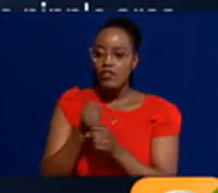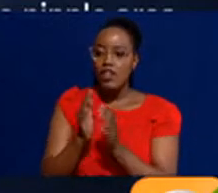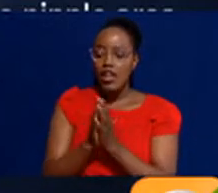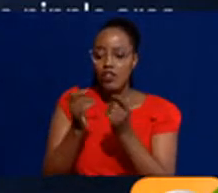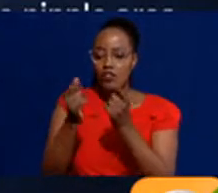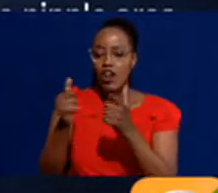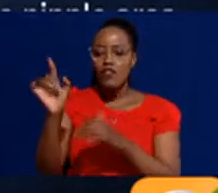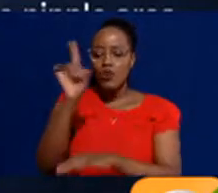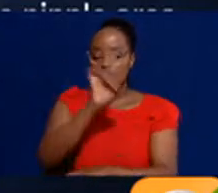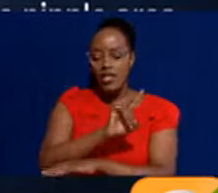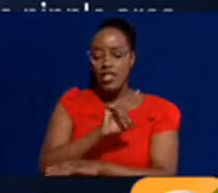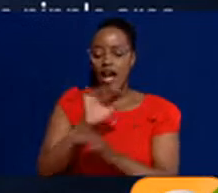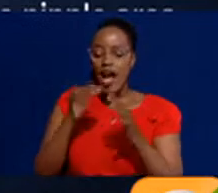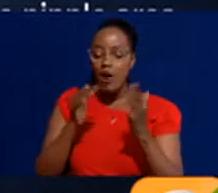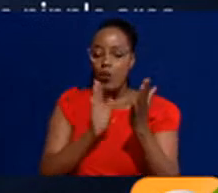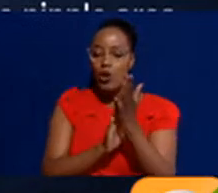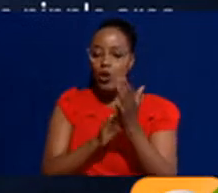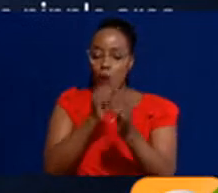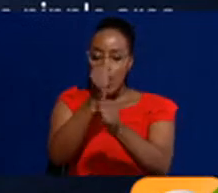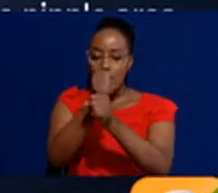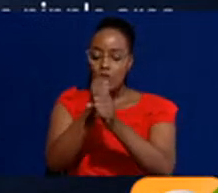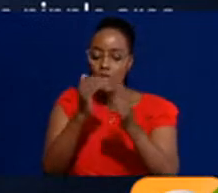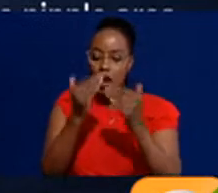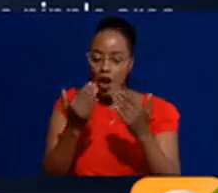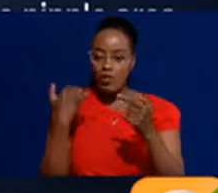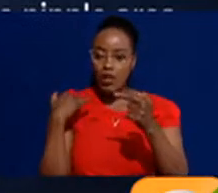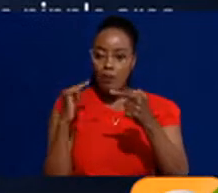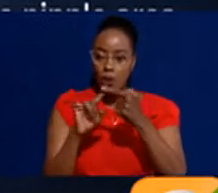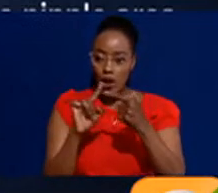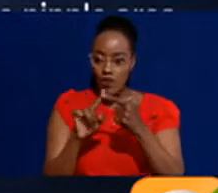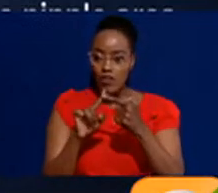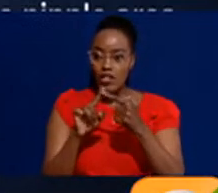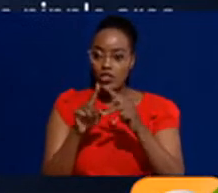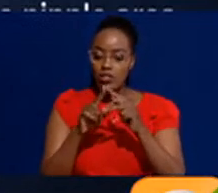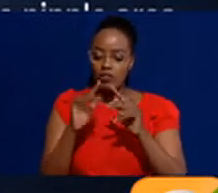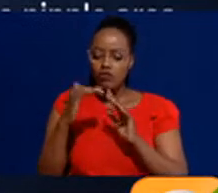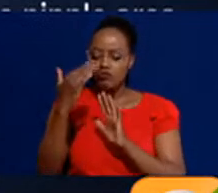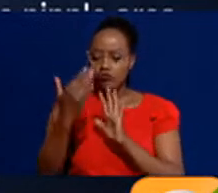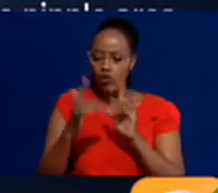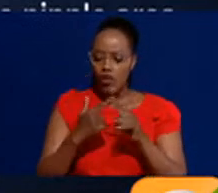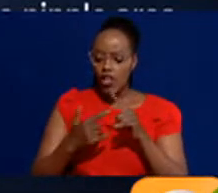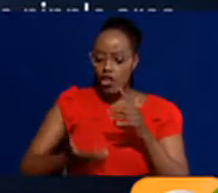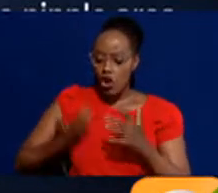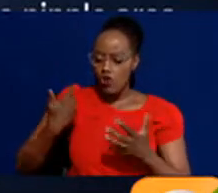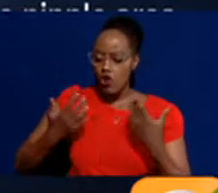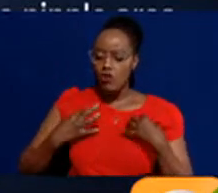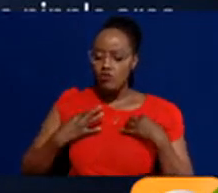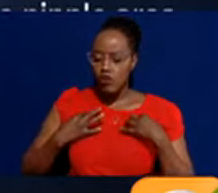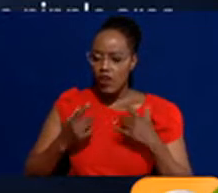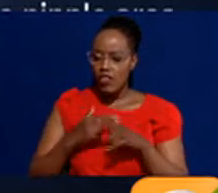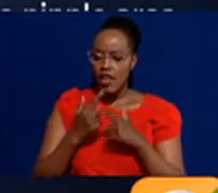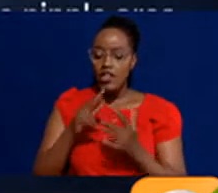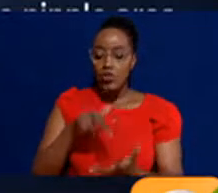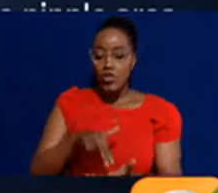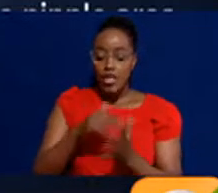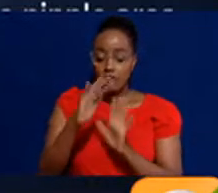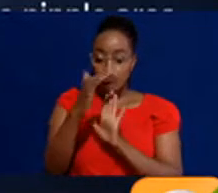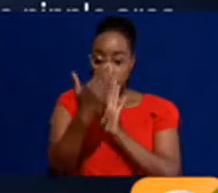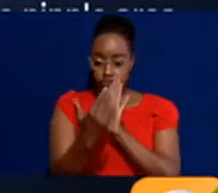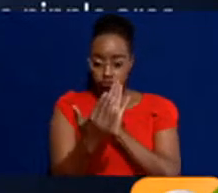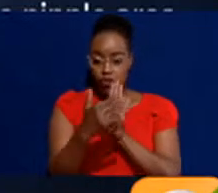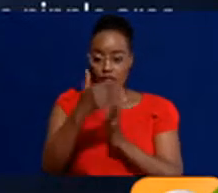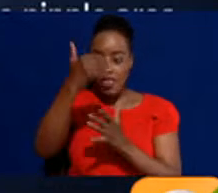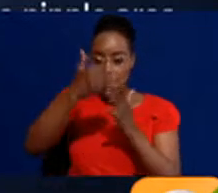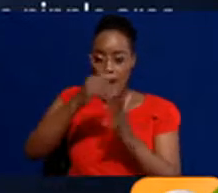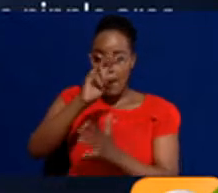days. So how we recommend you do it is that first you stand in front of the mirror, you take off your top, you take off your bra, you stand in front of the mirror,